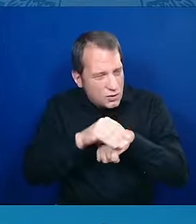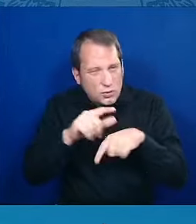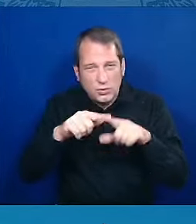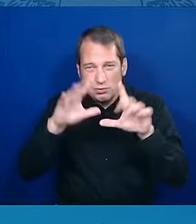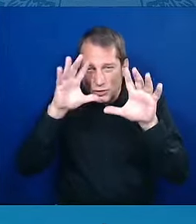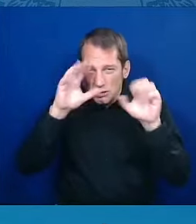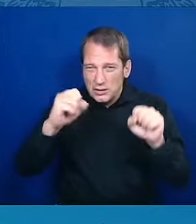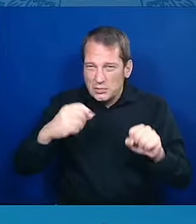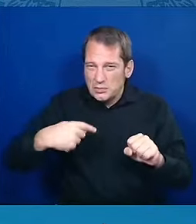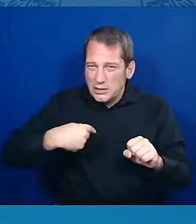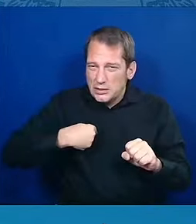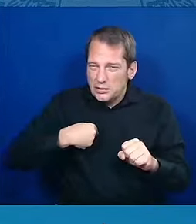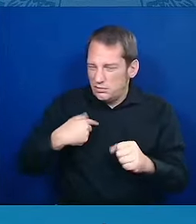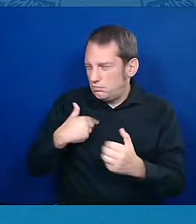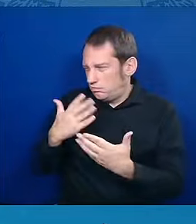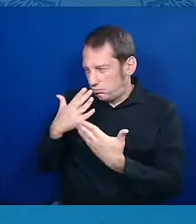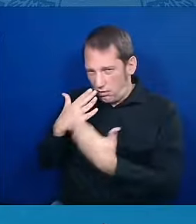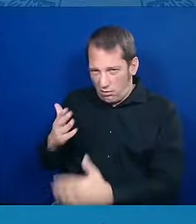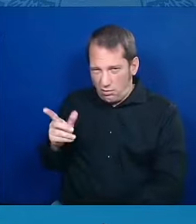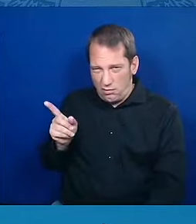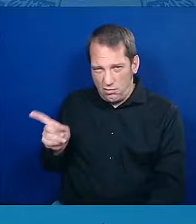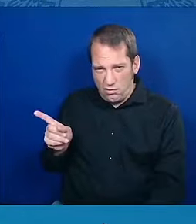our country for all that you are.